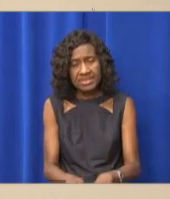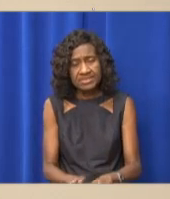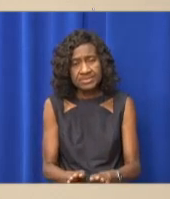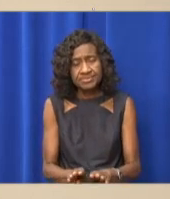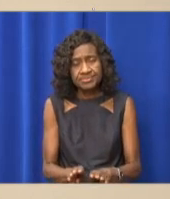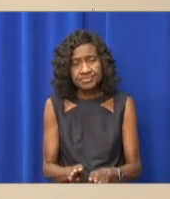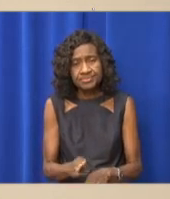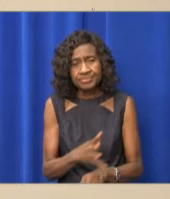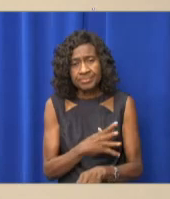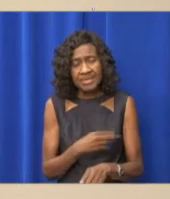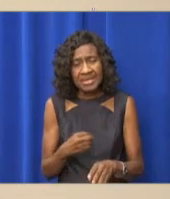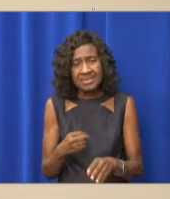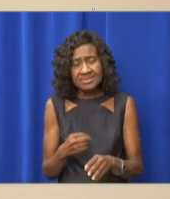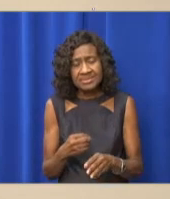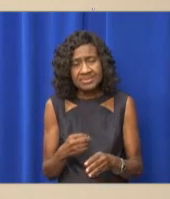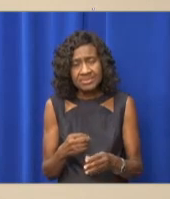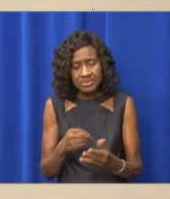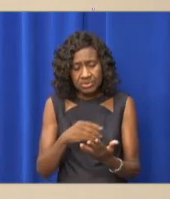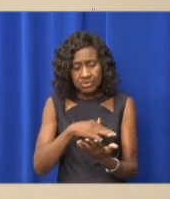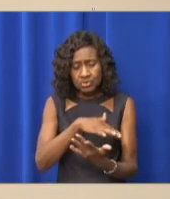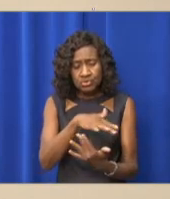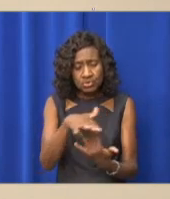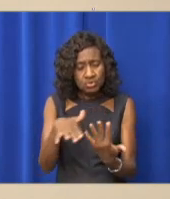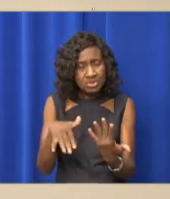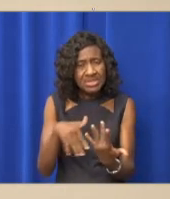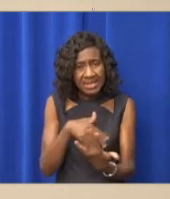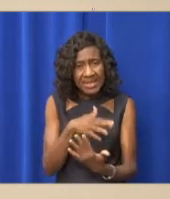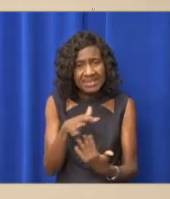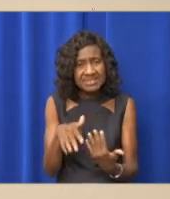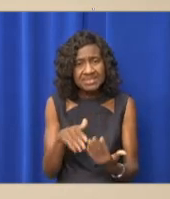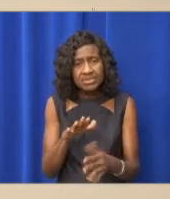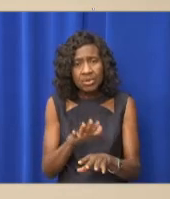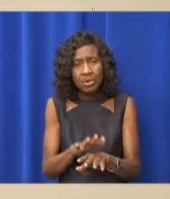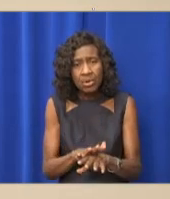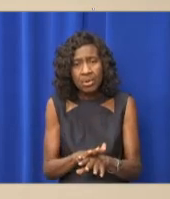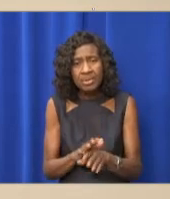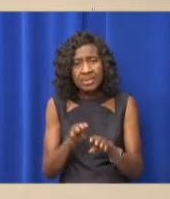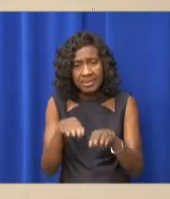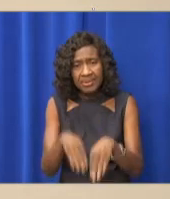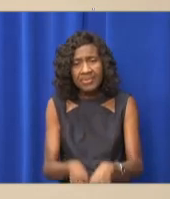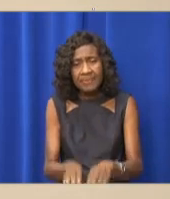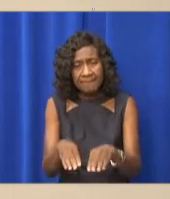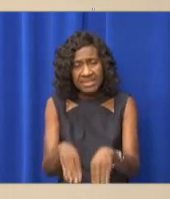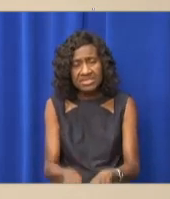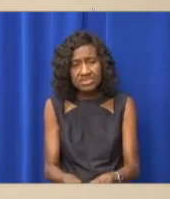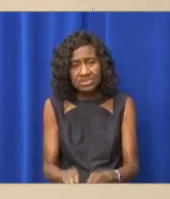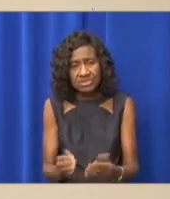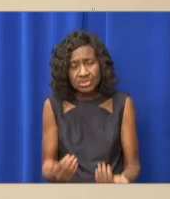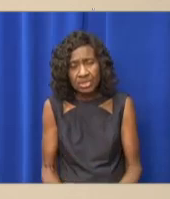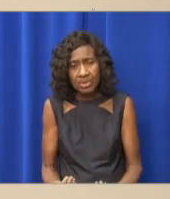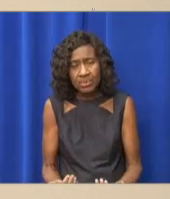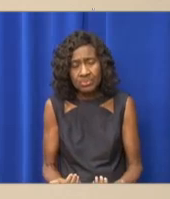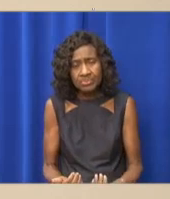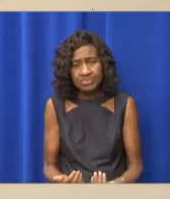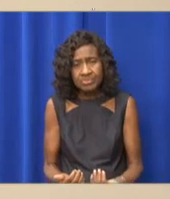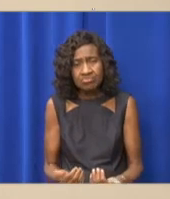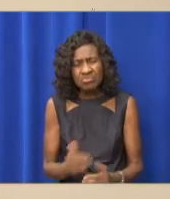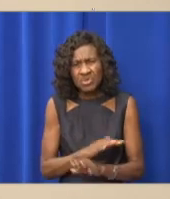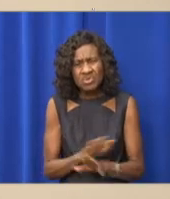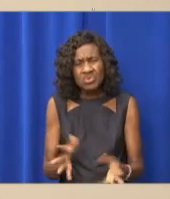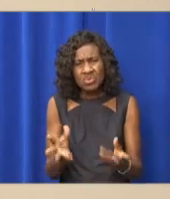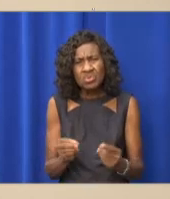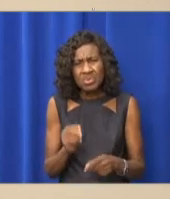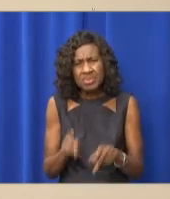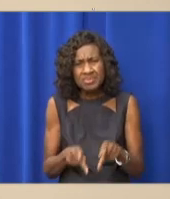and socializing on the beach at this particular time, socializing anywhere, quite frankly, at